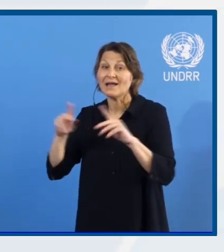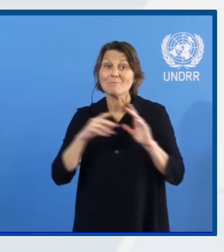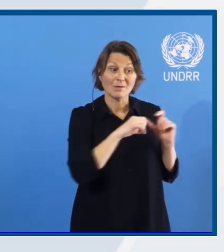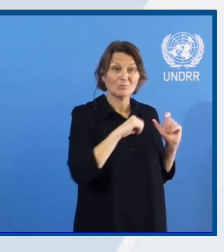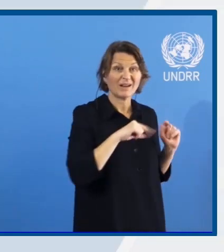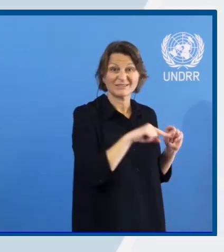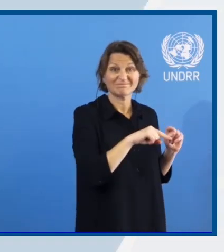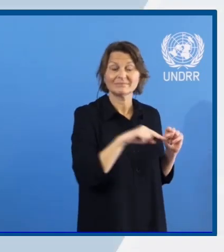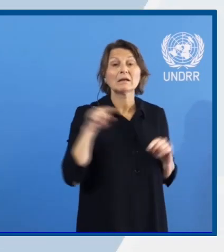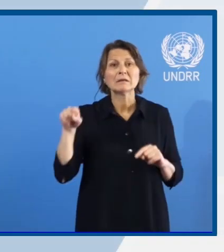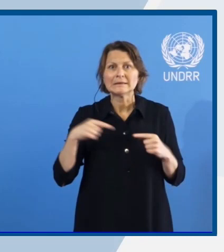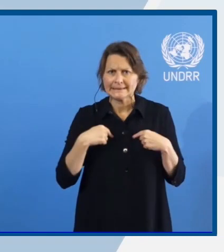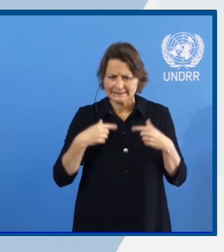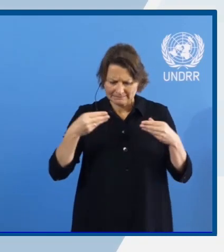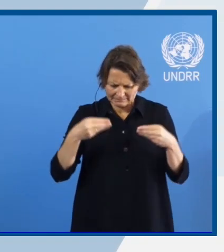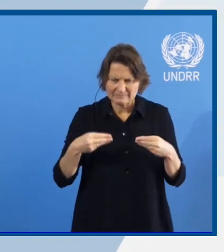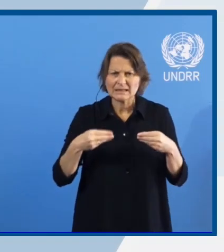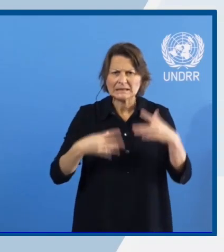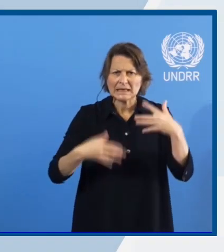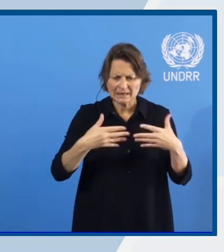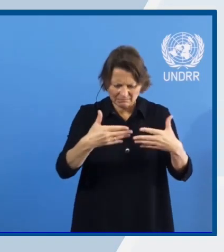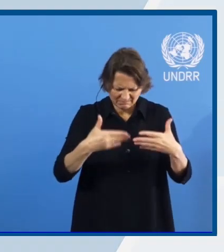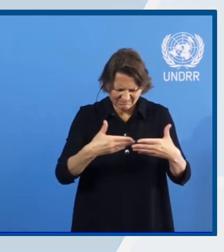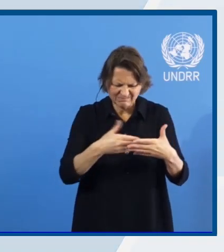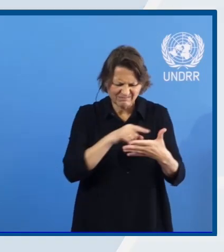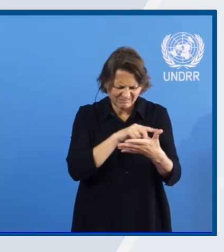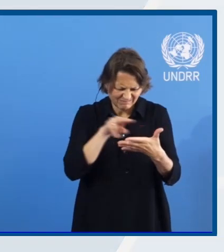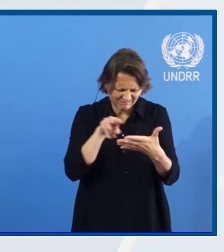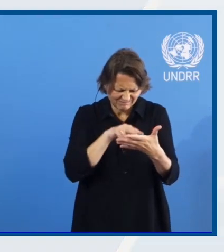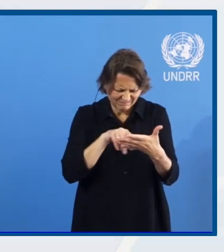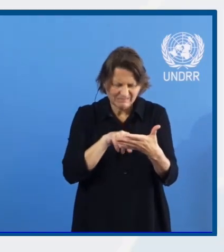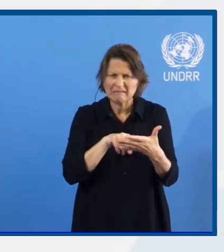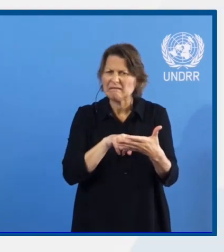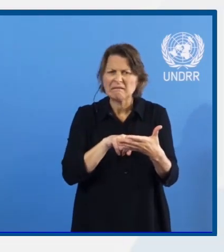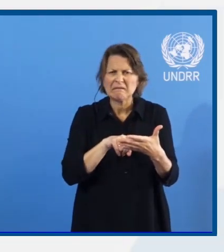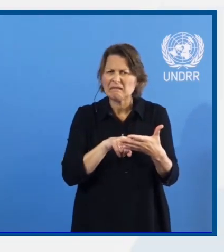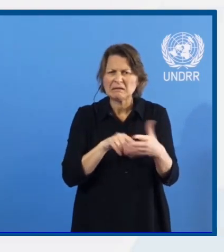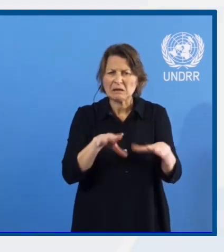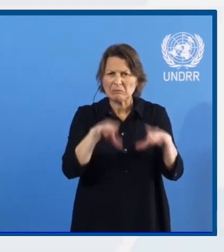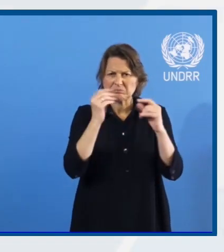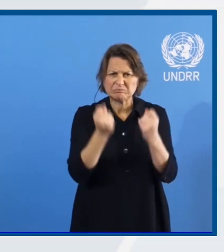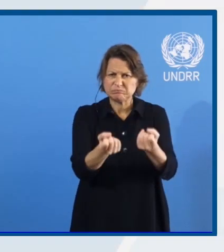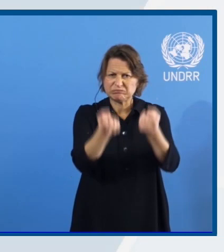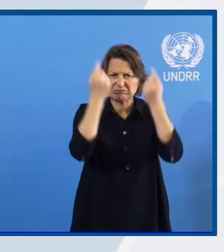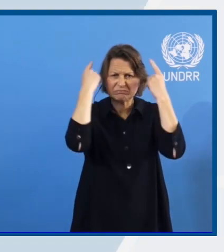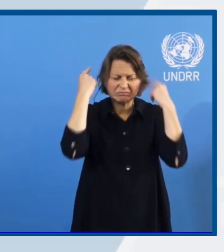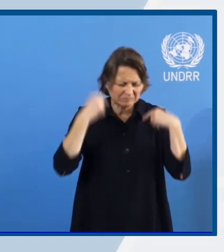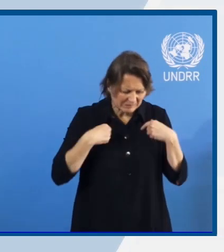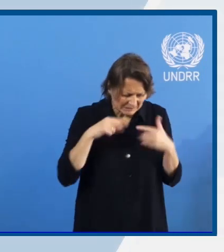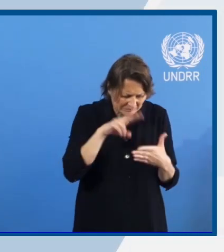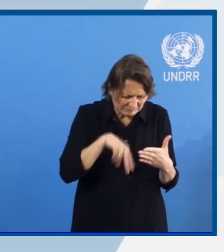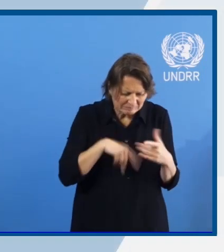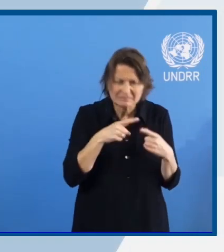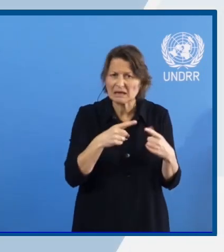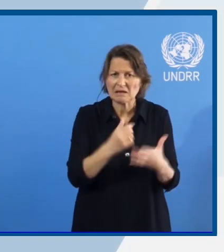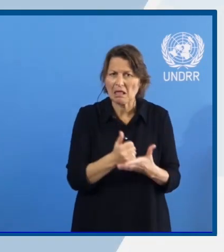is understandable to the private sector, or that is decision useful, as one task force puts it.